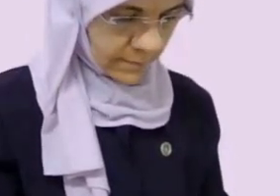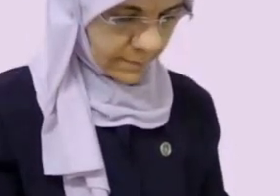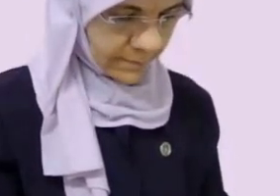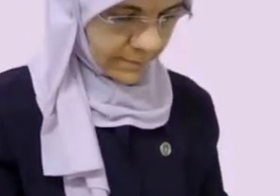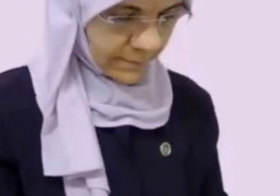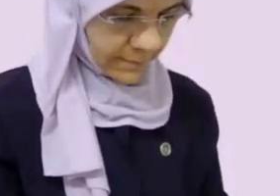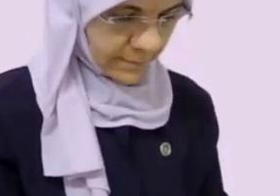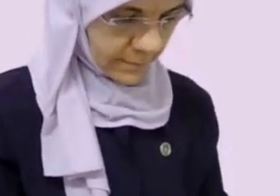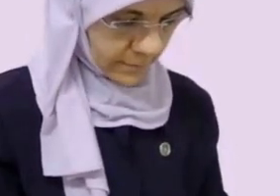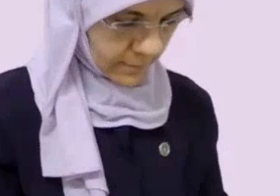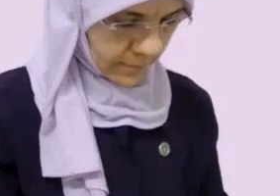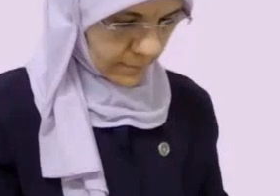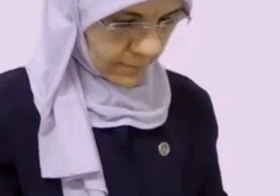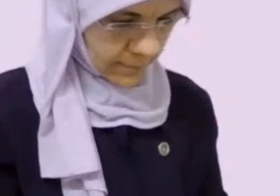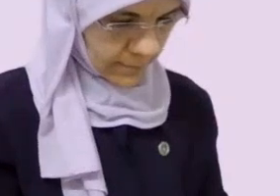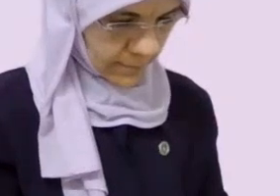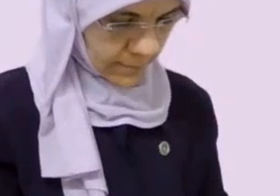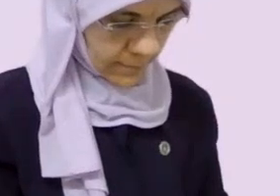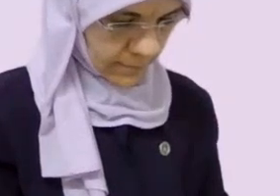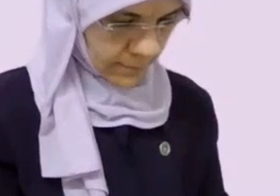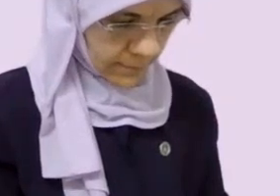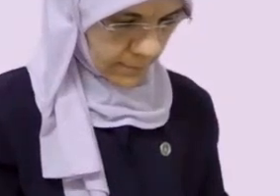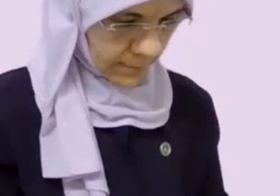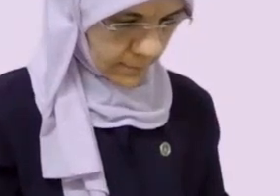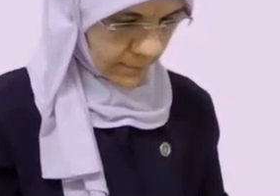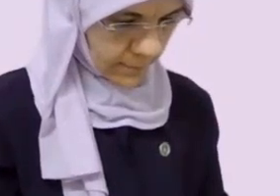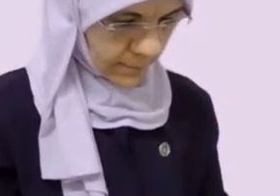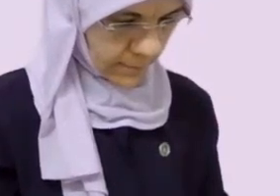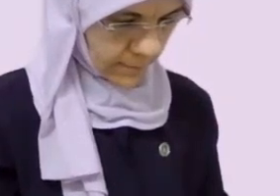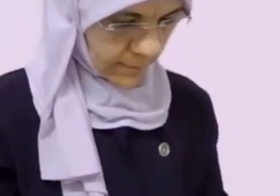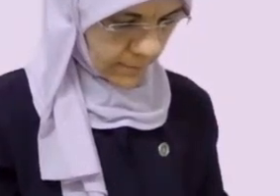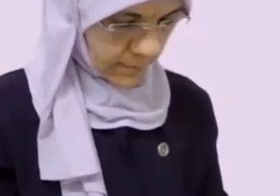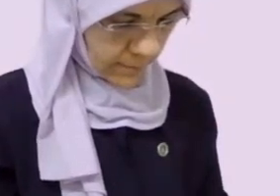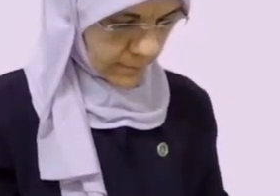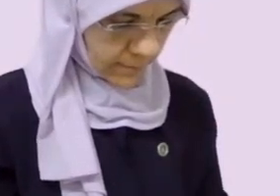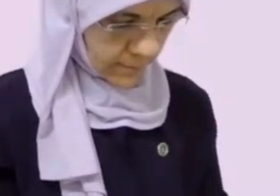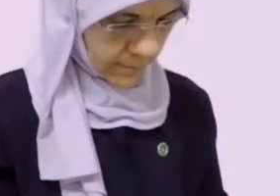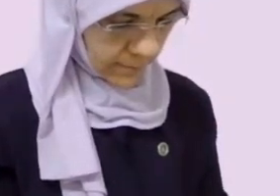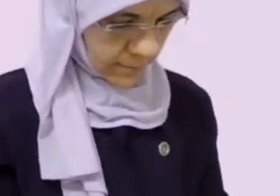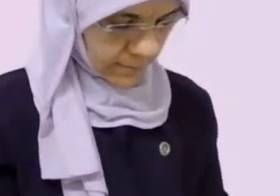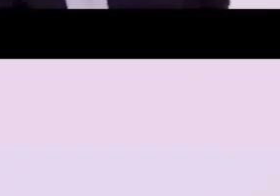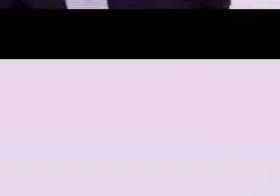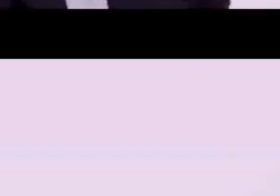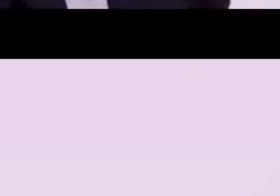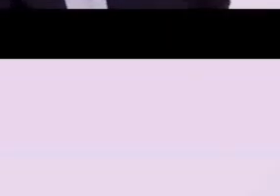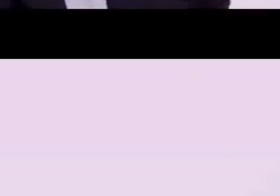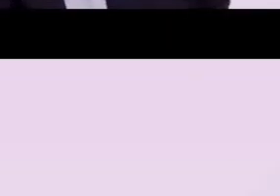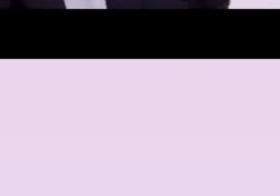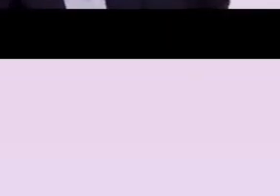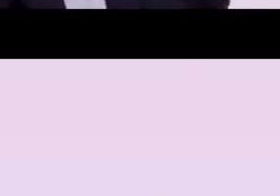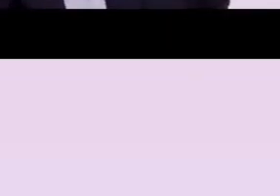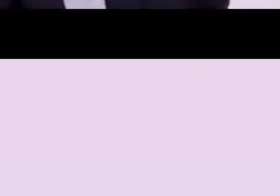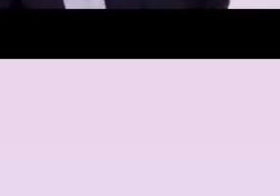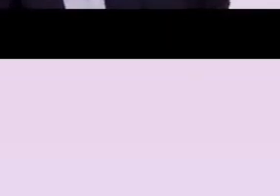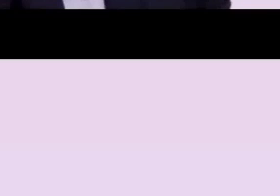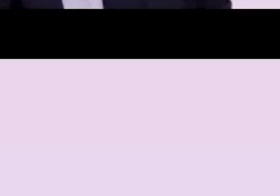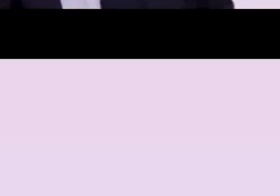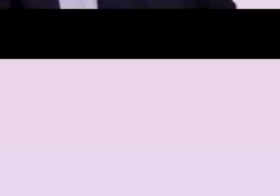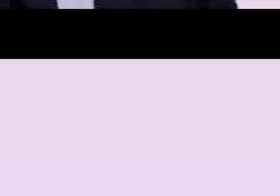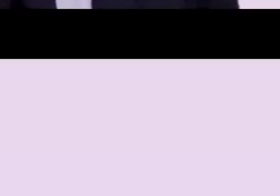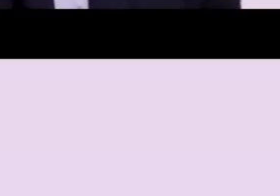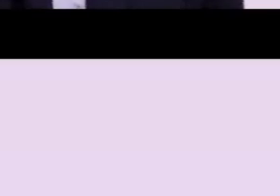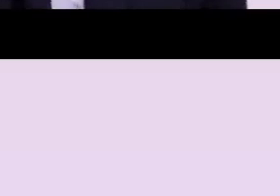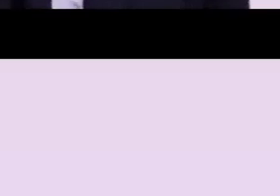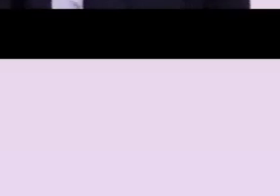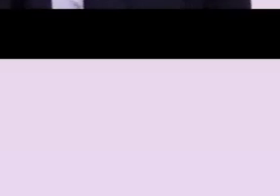yes. I think there are many new things to do. So yeah, the field is quite open. This